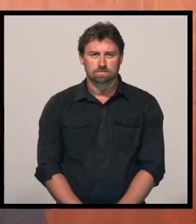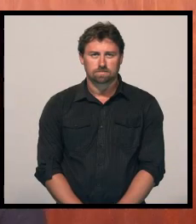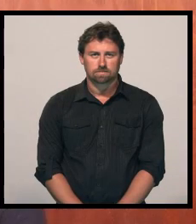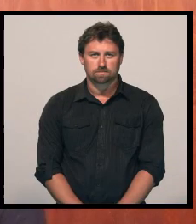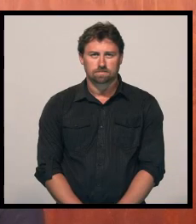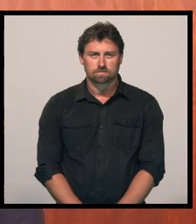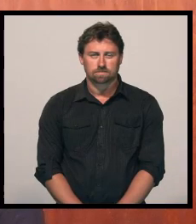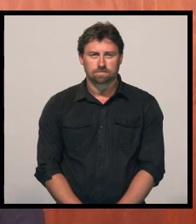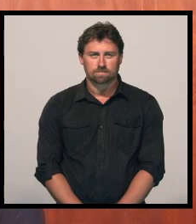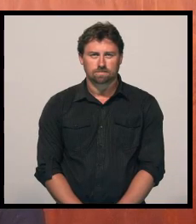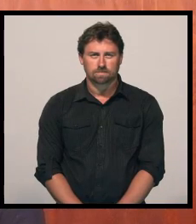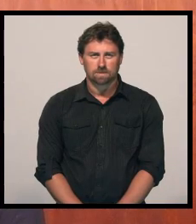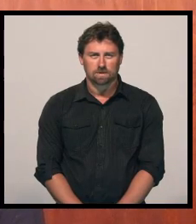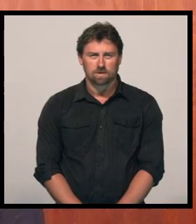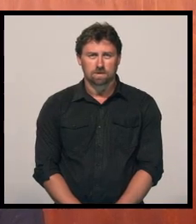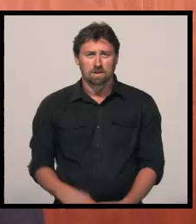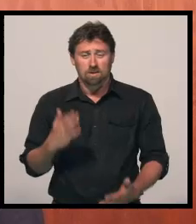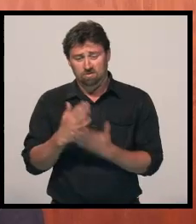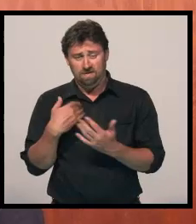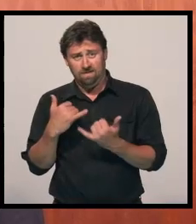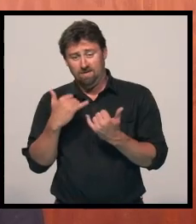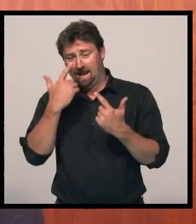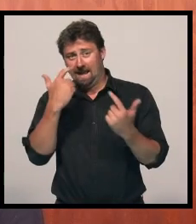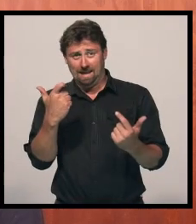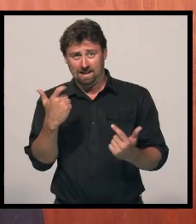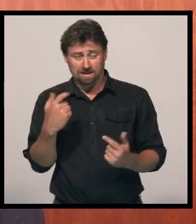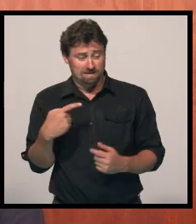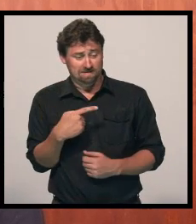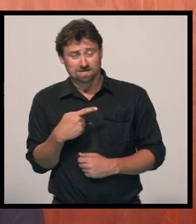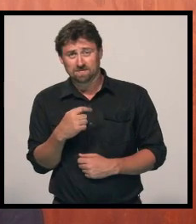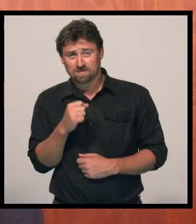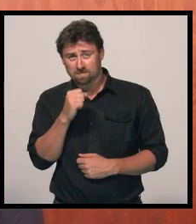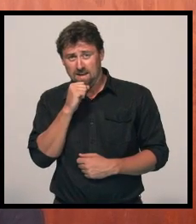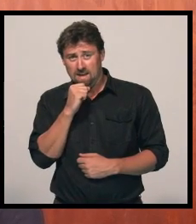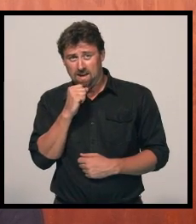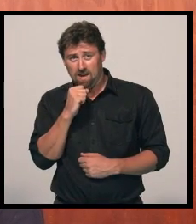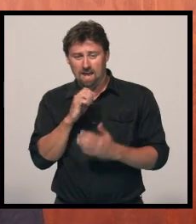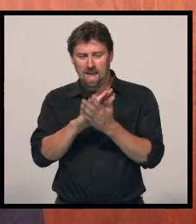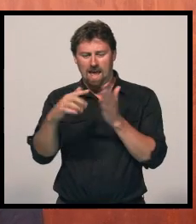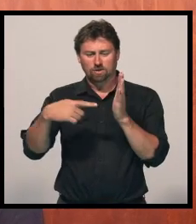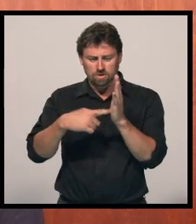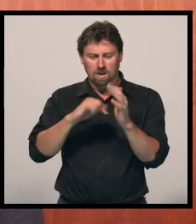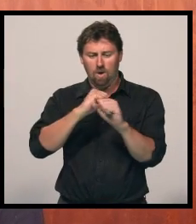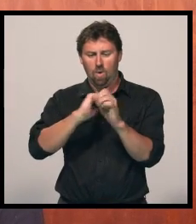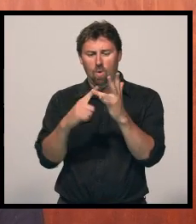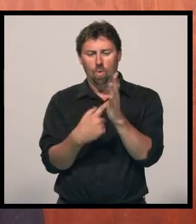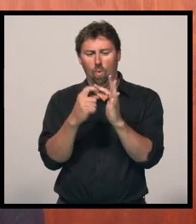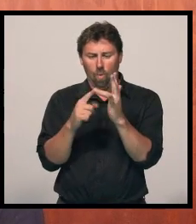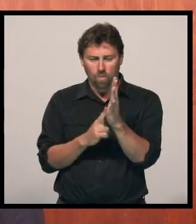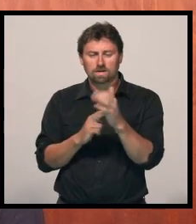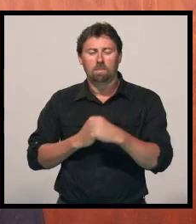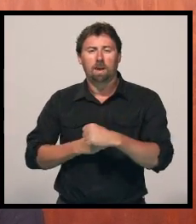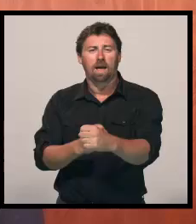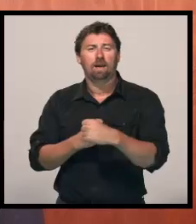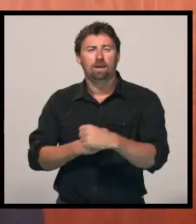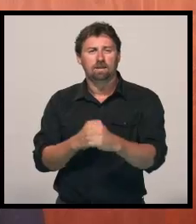I feel quite privileged today. I'm standing next to the man behind H&T Gordon Planes, Terry Gordon, and in my opinion, Australia's